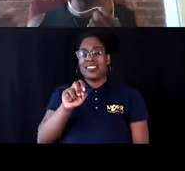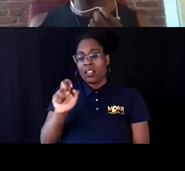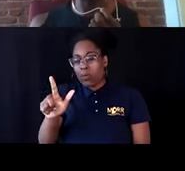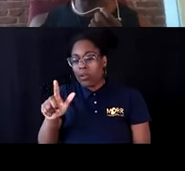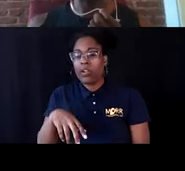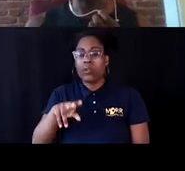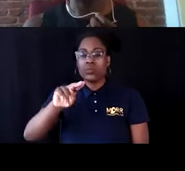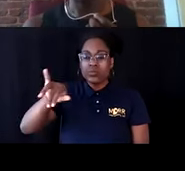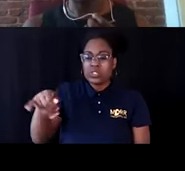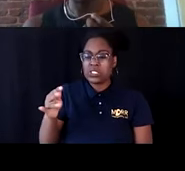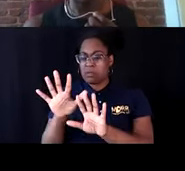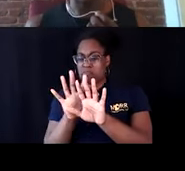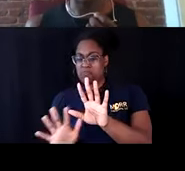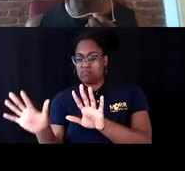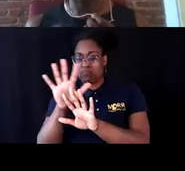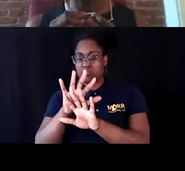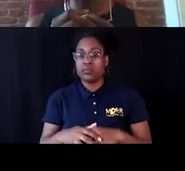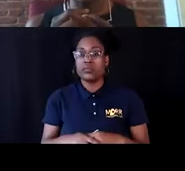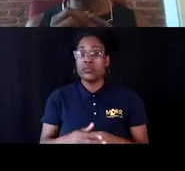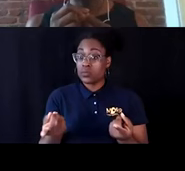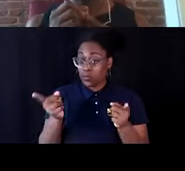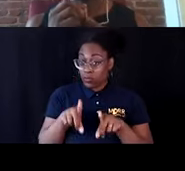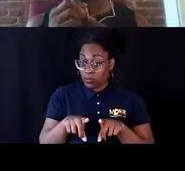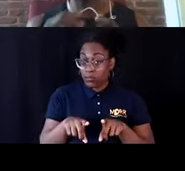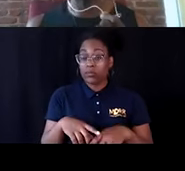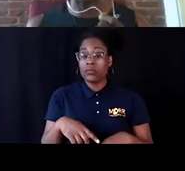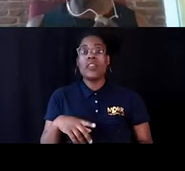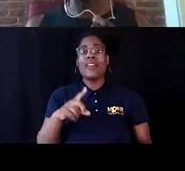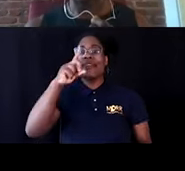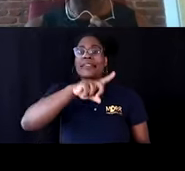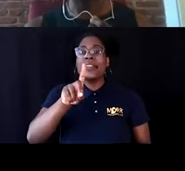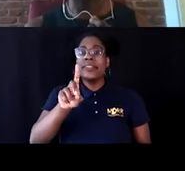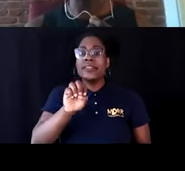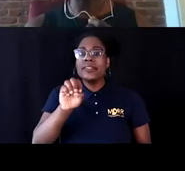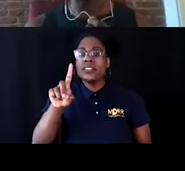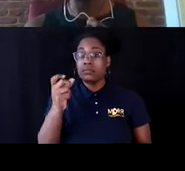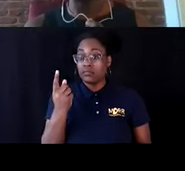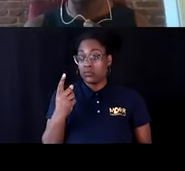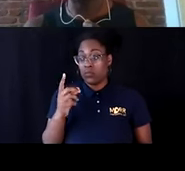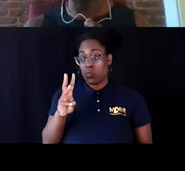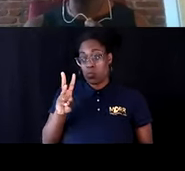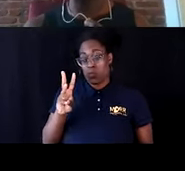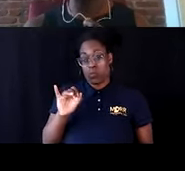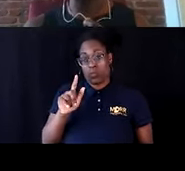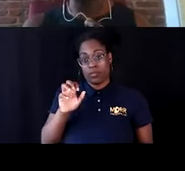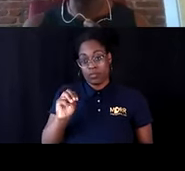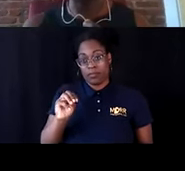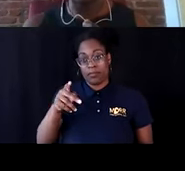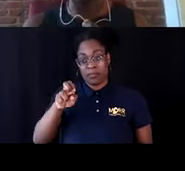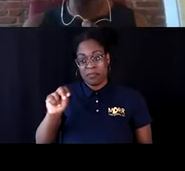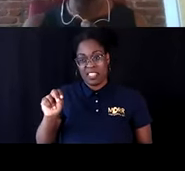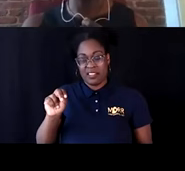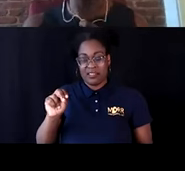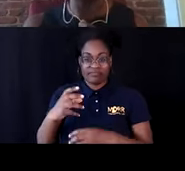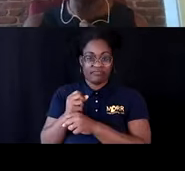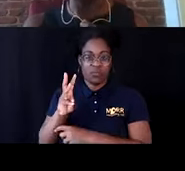a fake deed that William Penn had not gotten signed and not had agreed to by the Lenape people of the Delaware